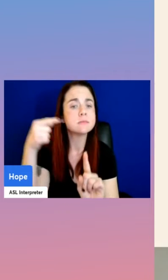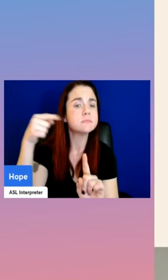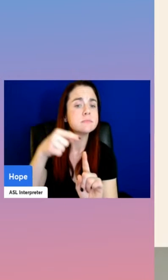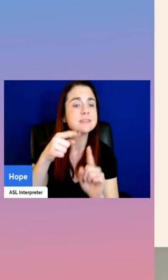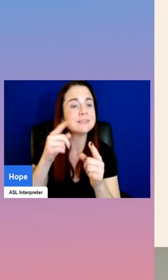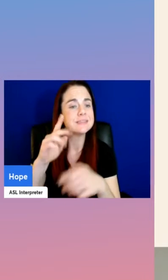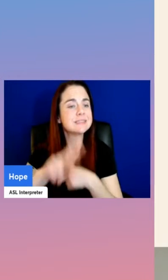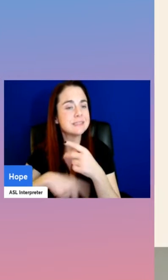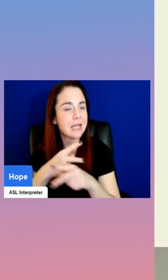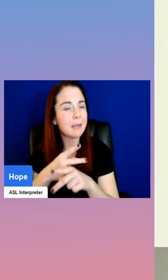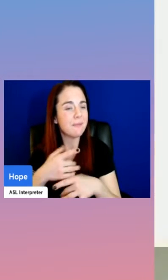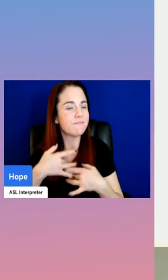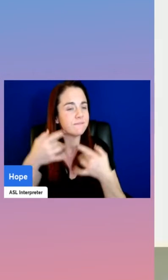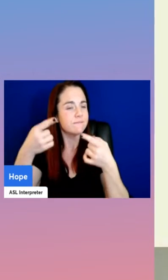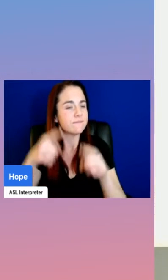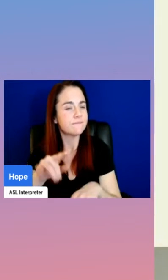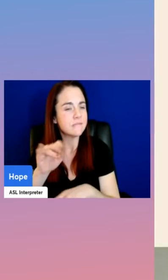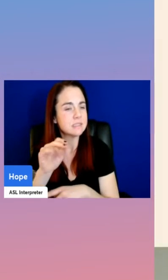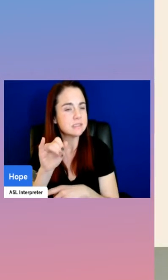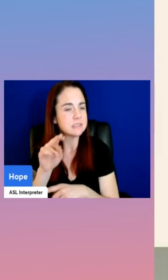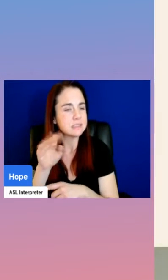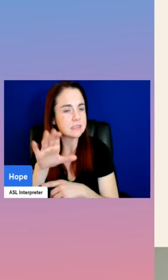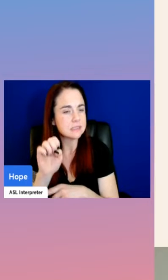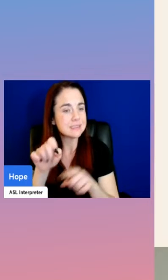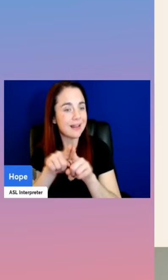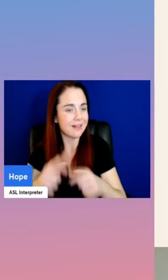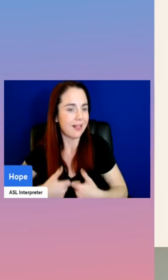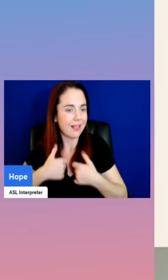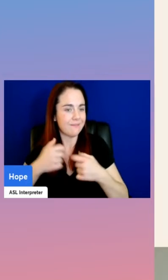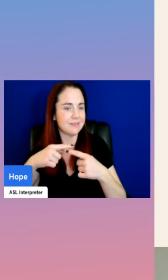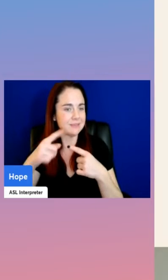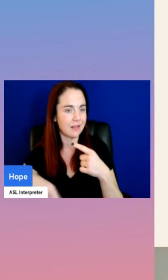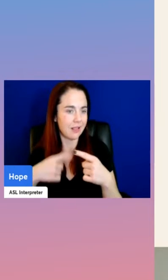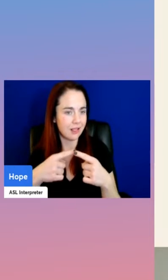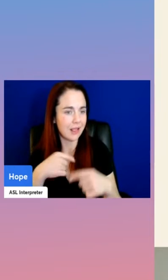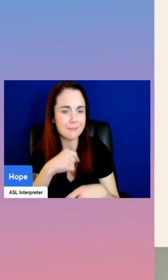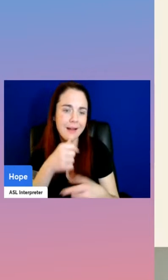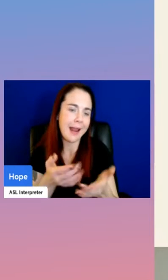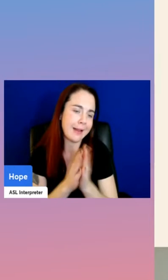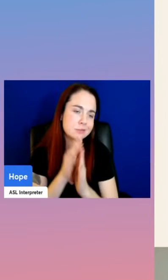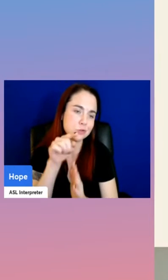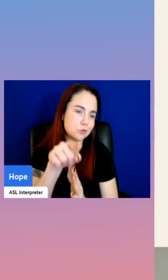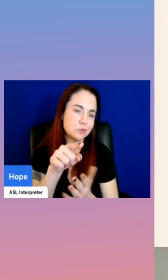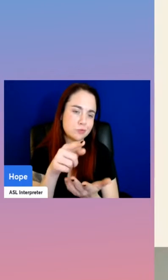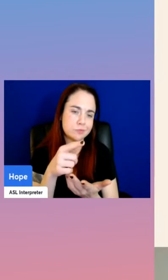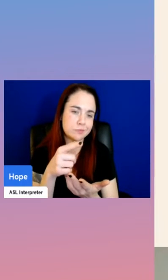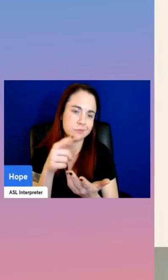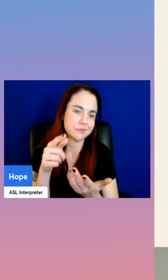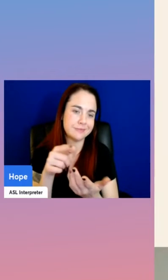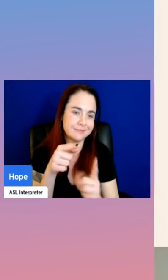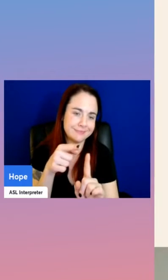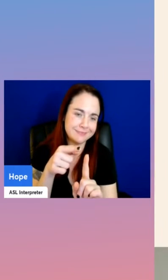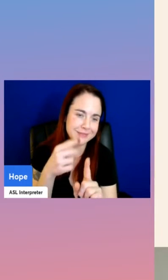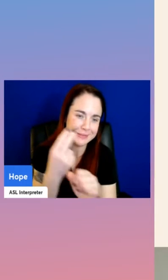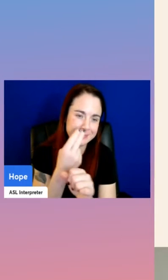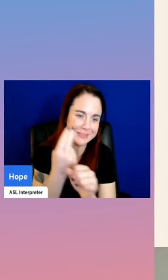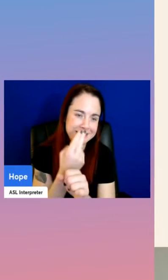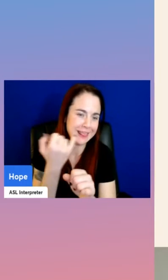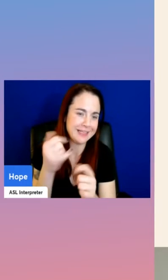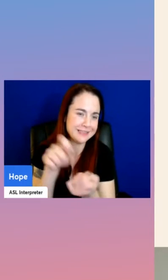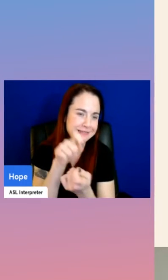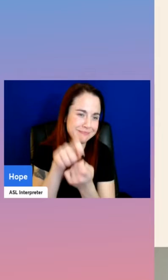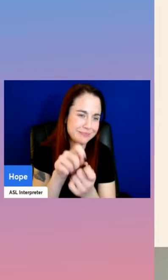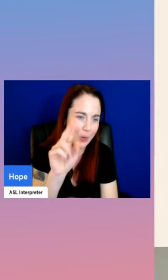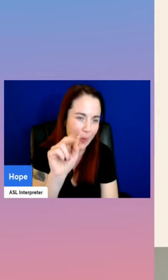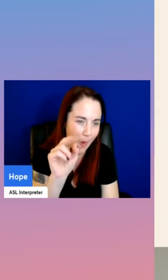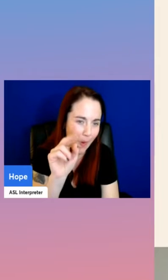the lifecycle too. So I'm not asking you to put particularly T3 micro. This is pretty much just to put an